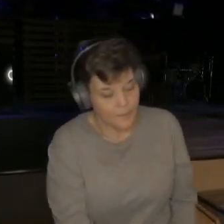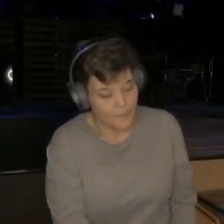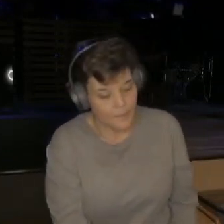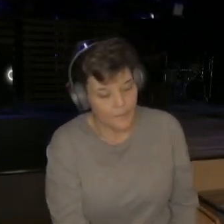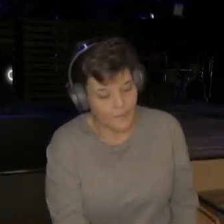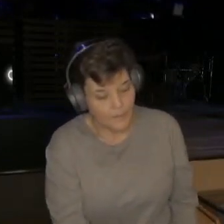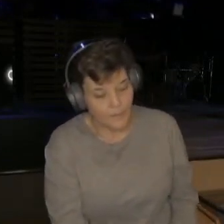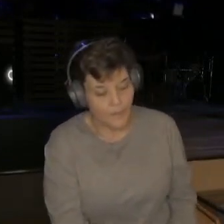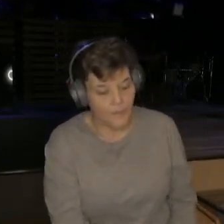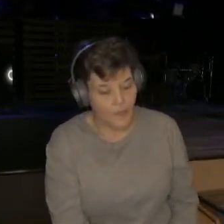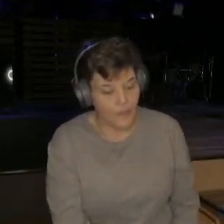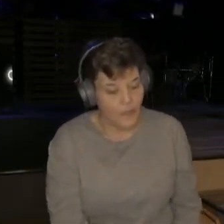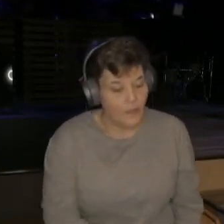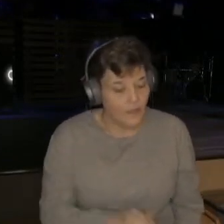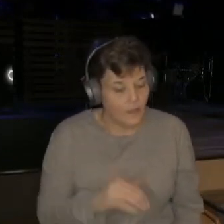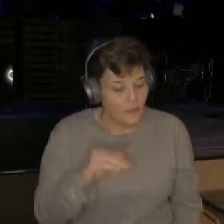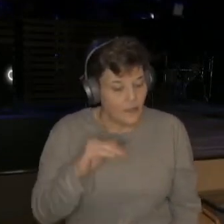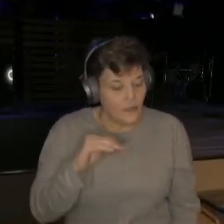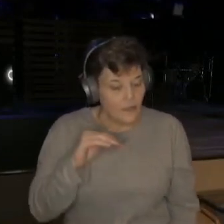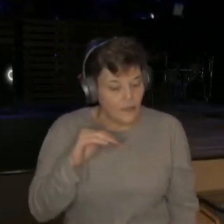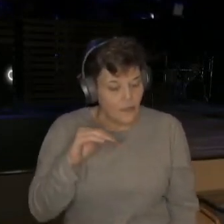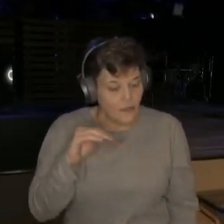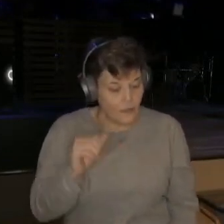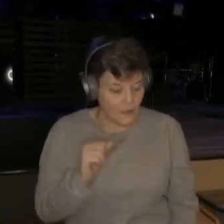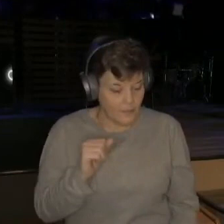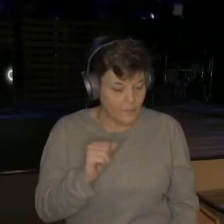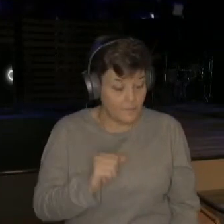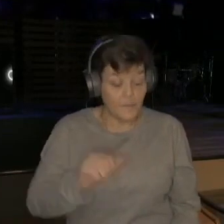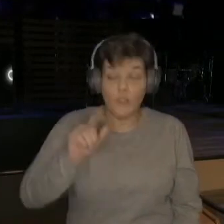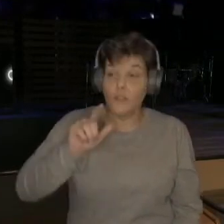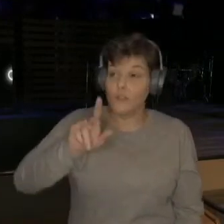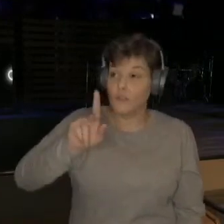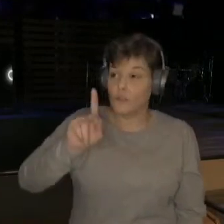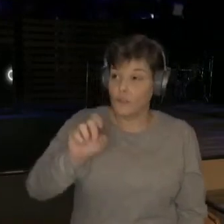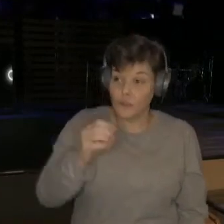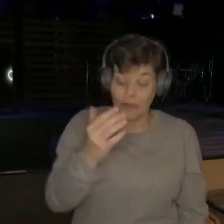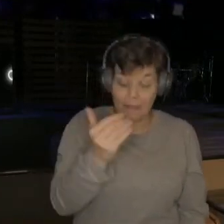father, despite what he knew would have been best,